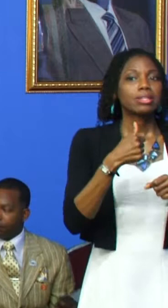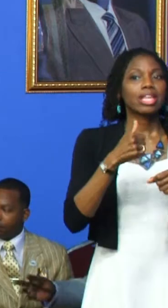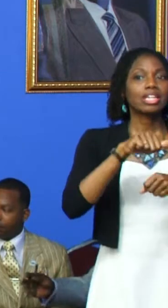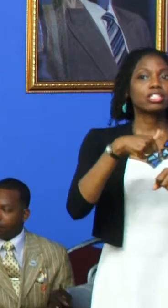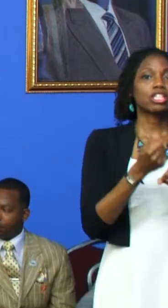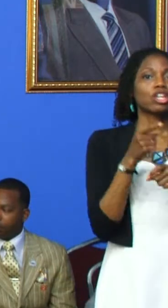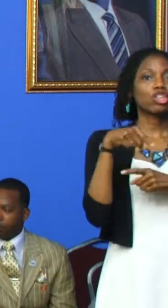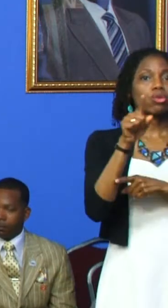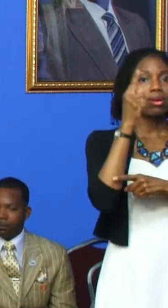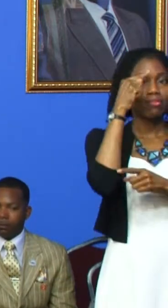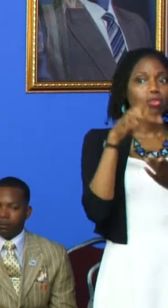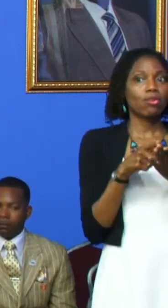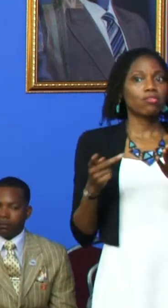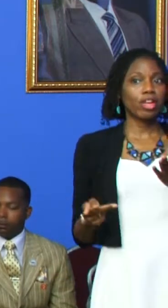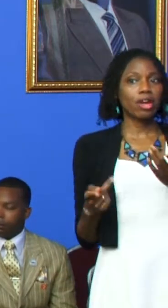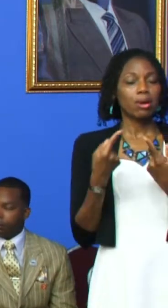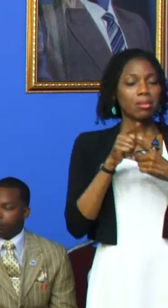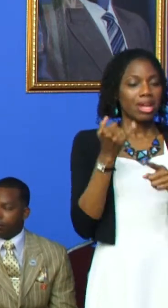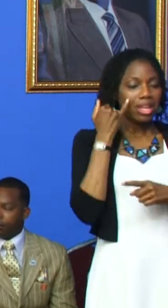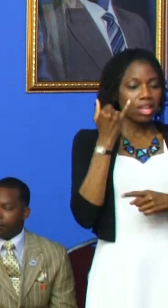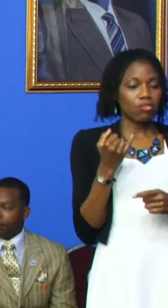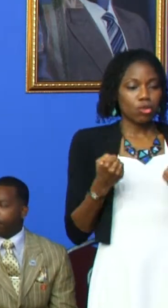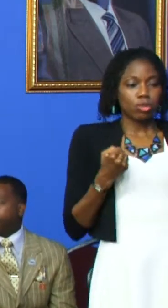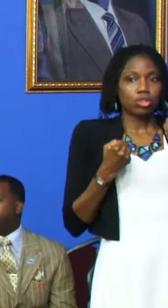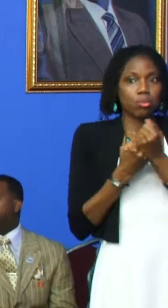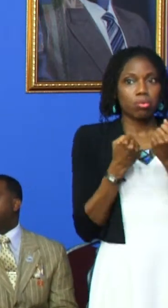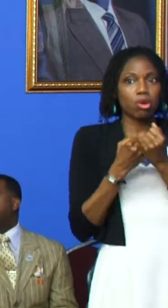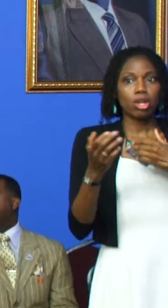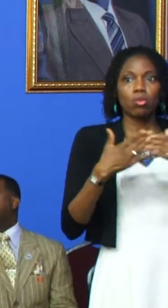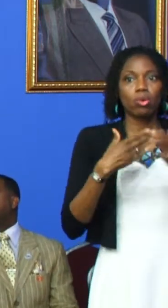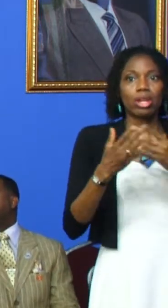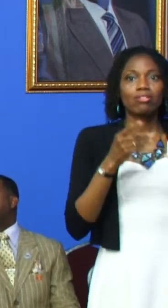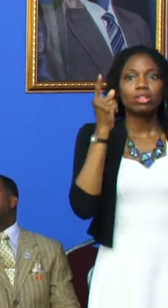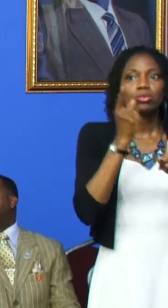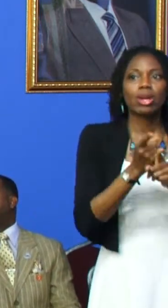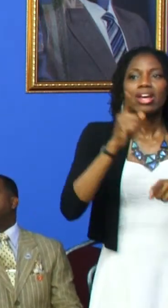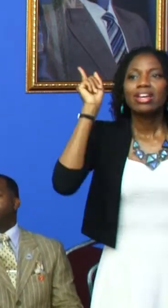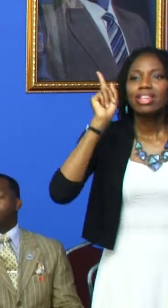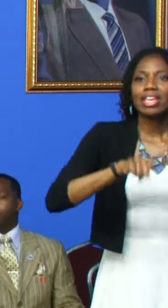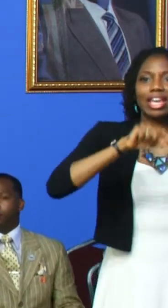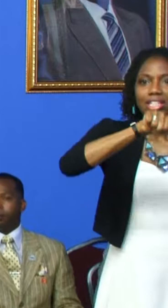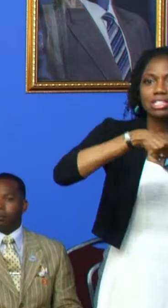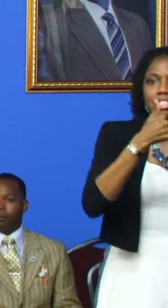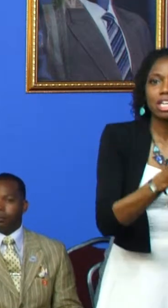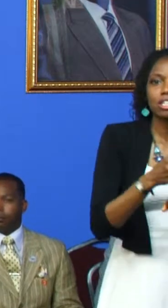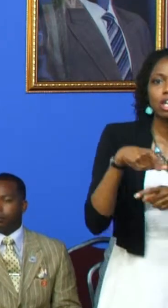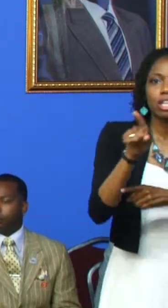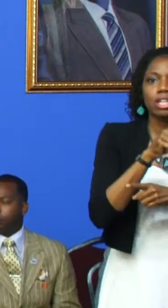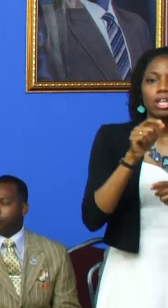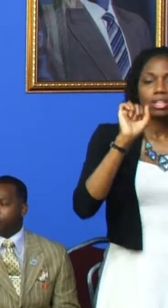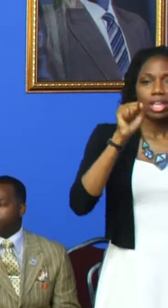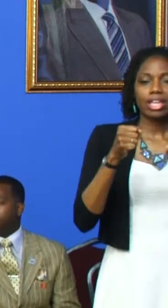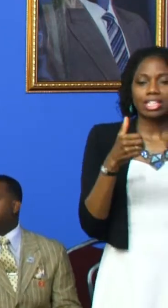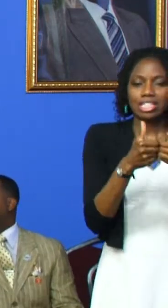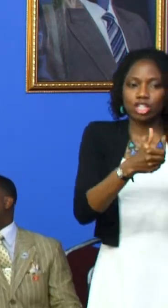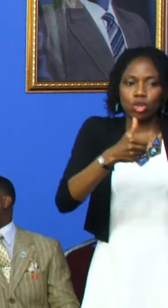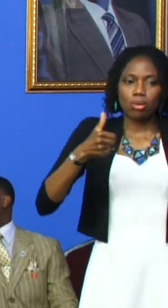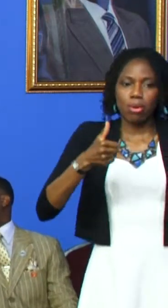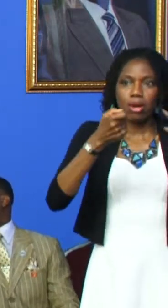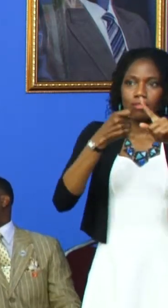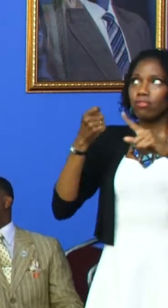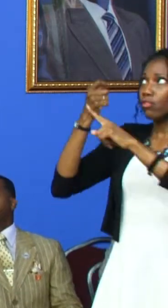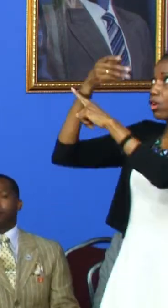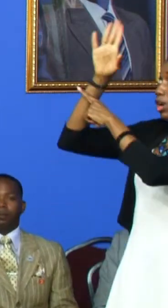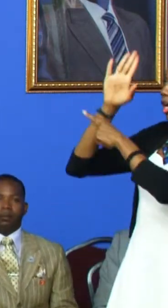you are standing for what's right, they can't set you up. They can only set you apart for God's